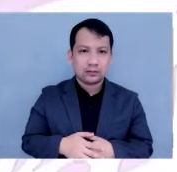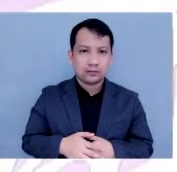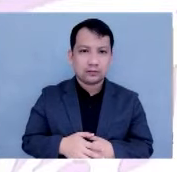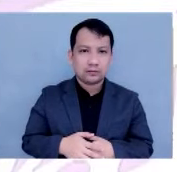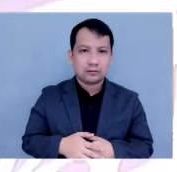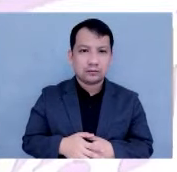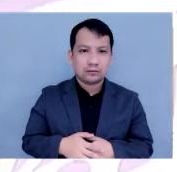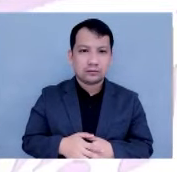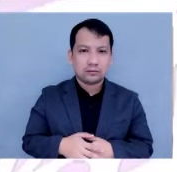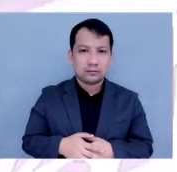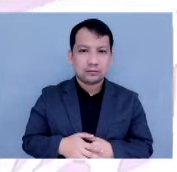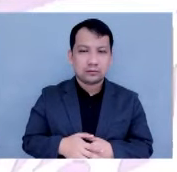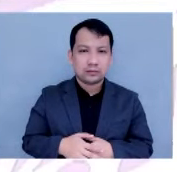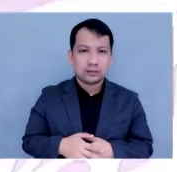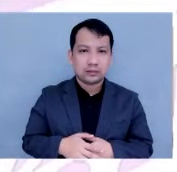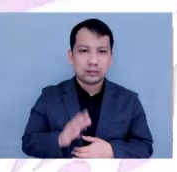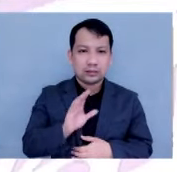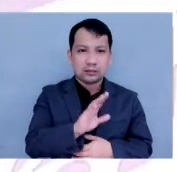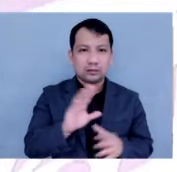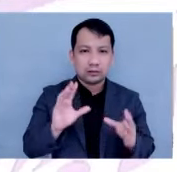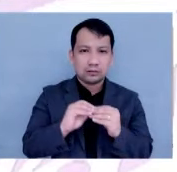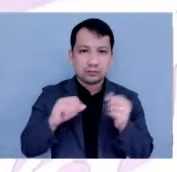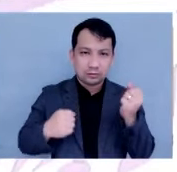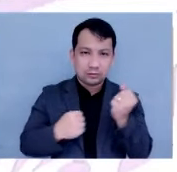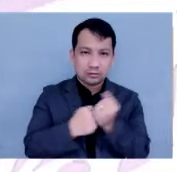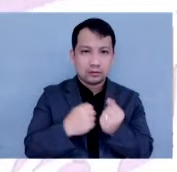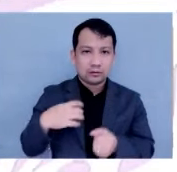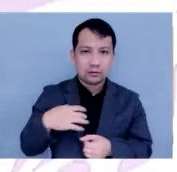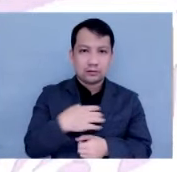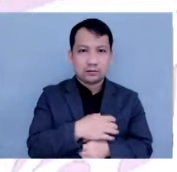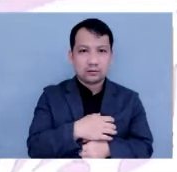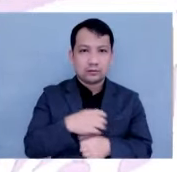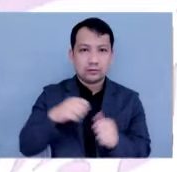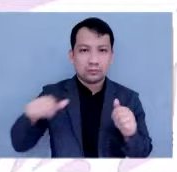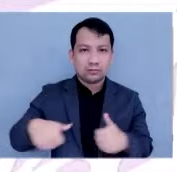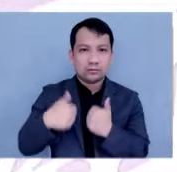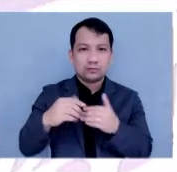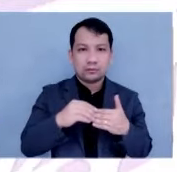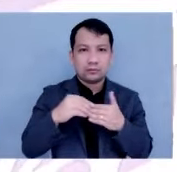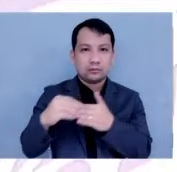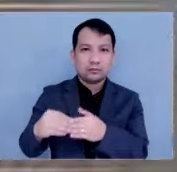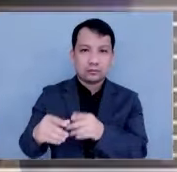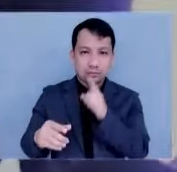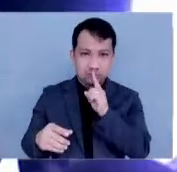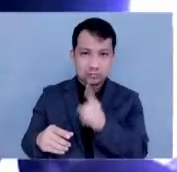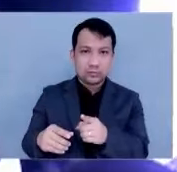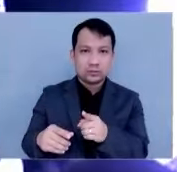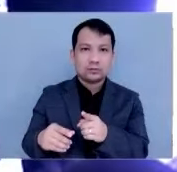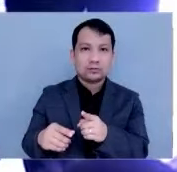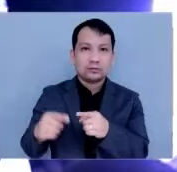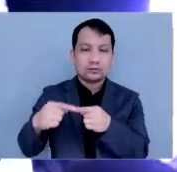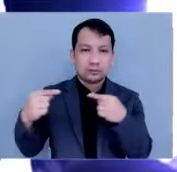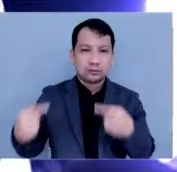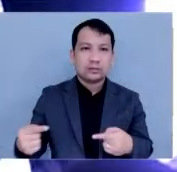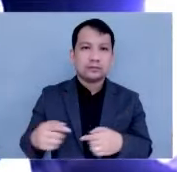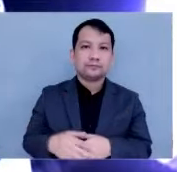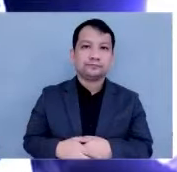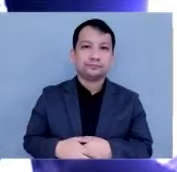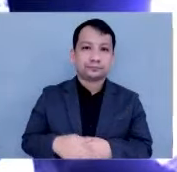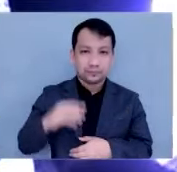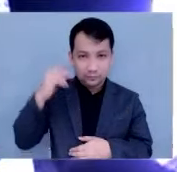with the majority bloc. I am running because I took up the challenge to lead the real opposition." Sa party list